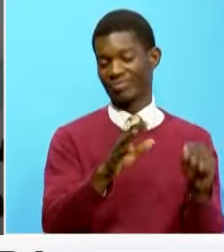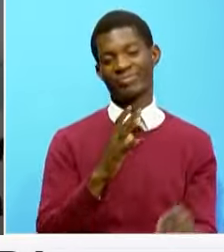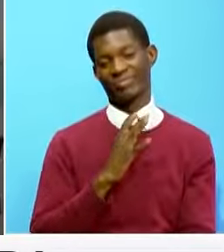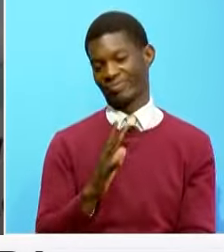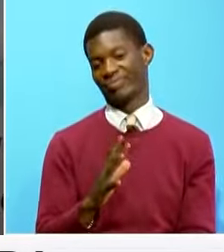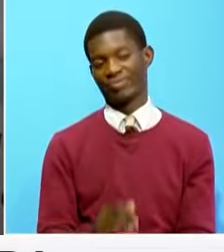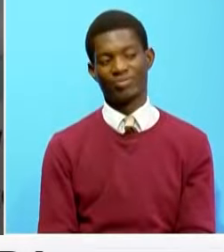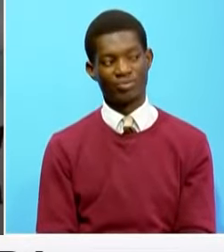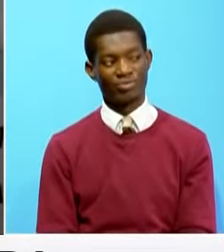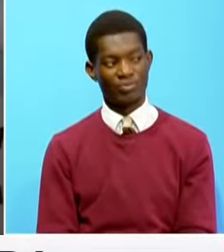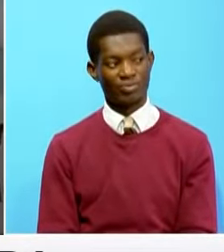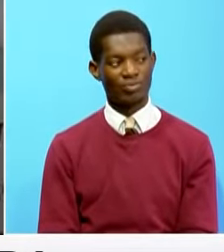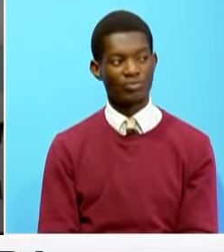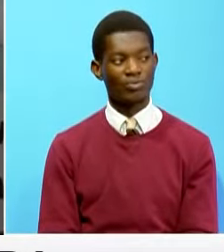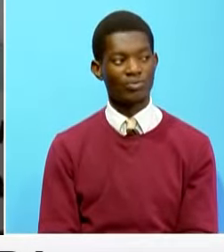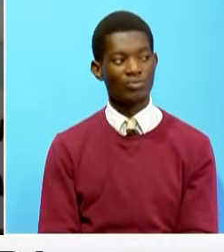district was at